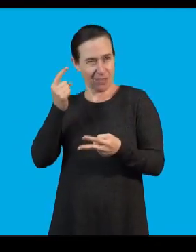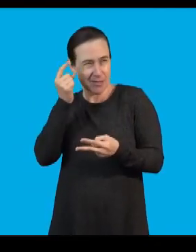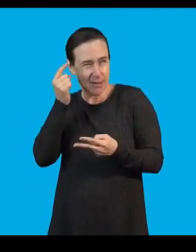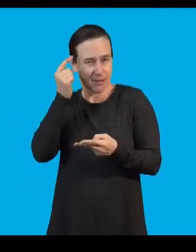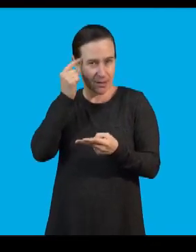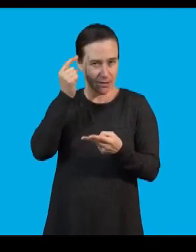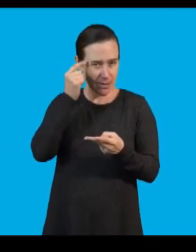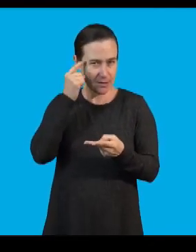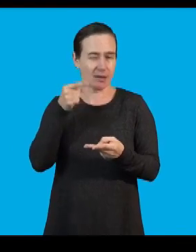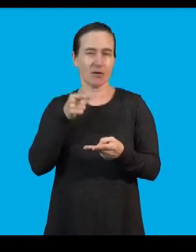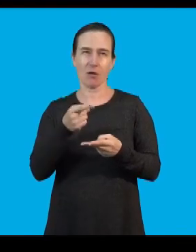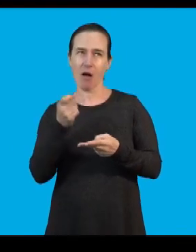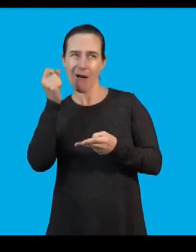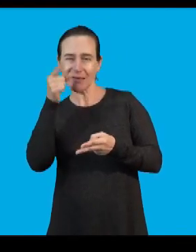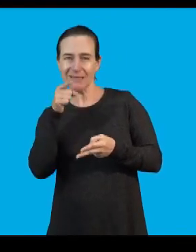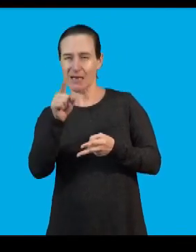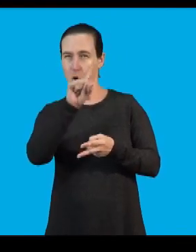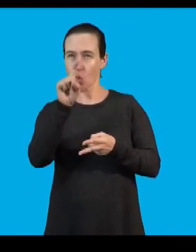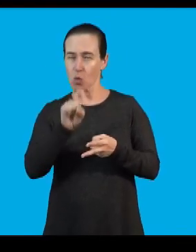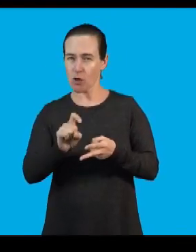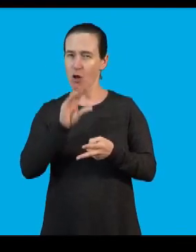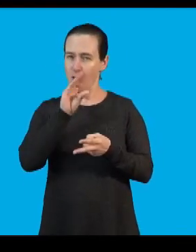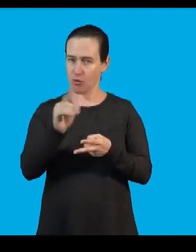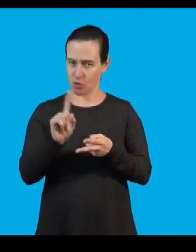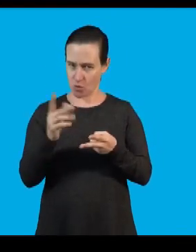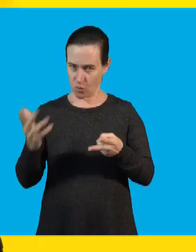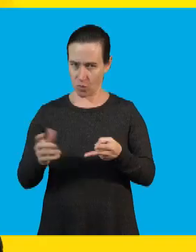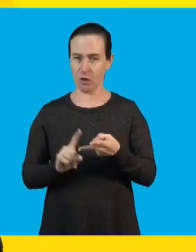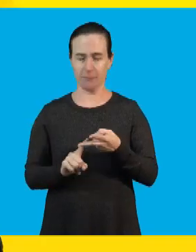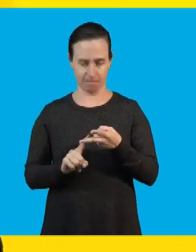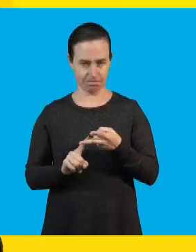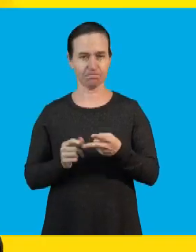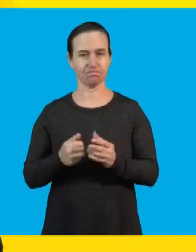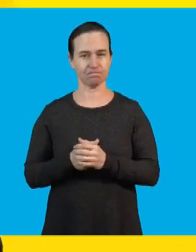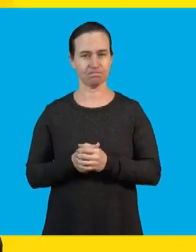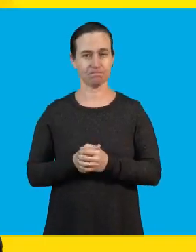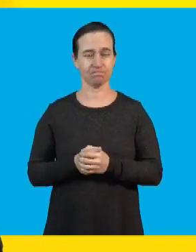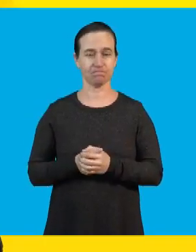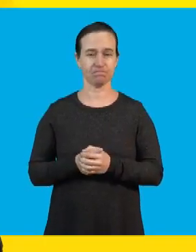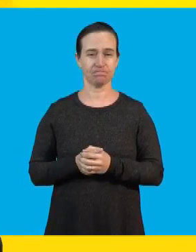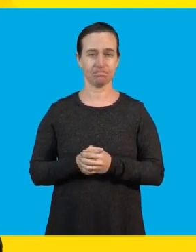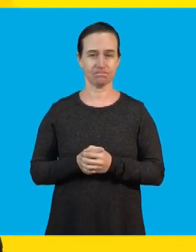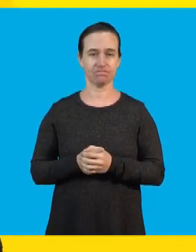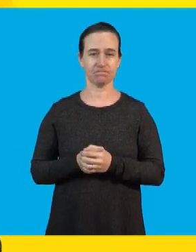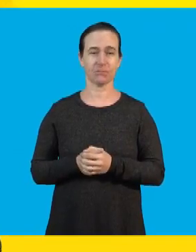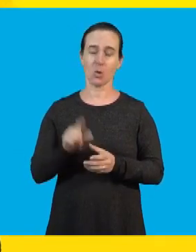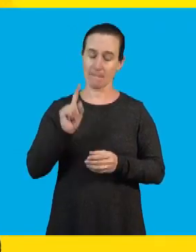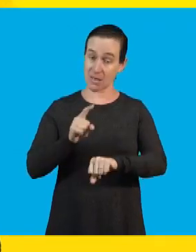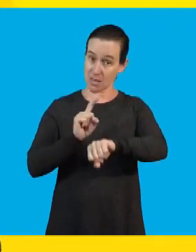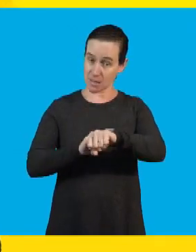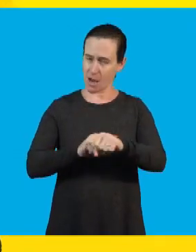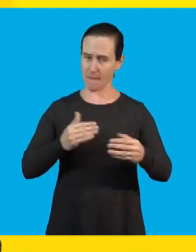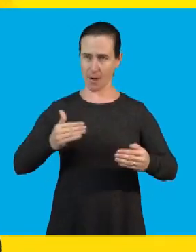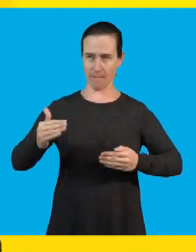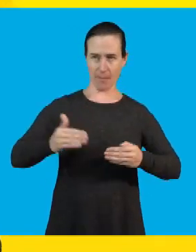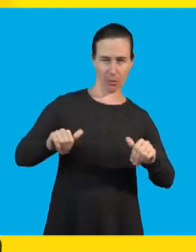in order to respond to what the question requires that you extract from a comprehension text. Remember to